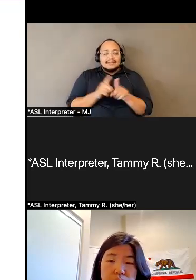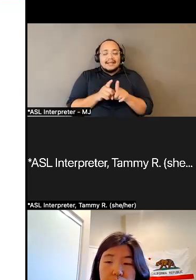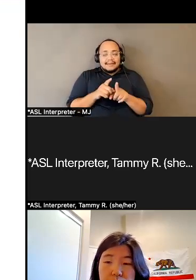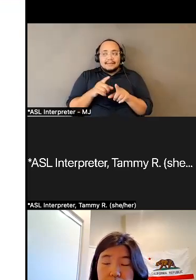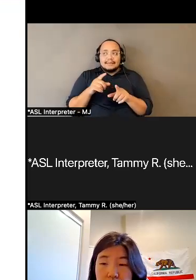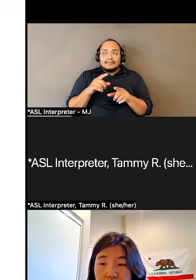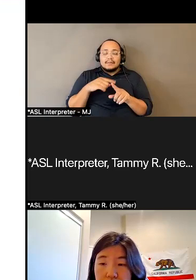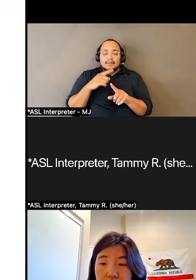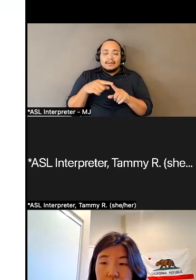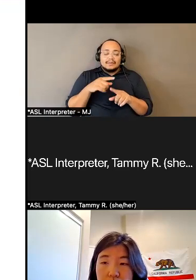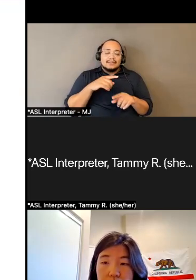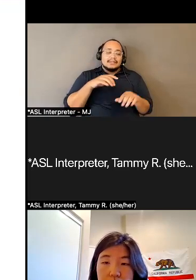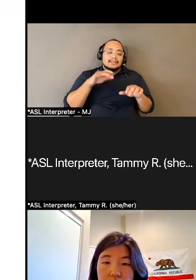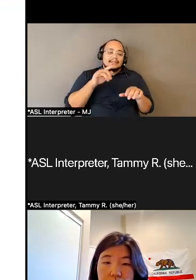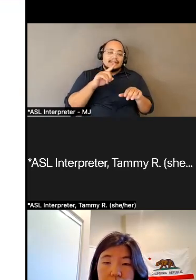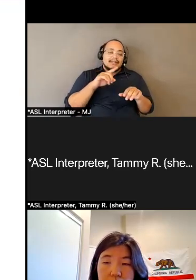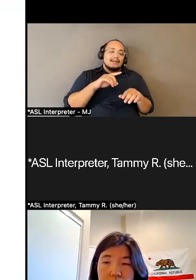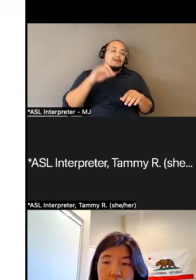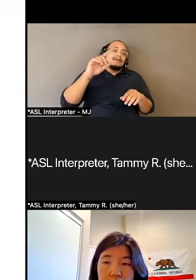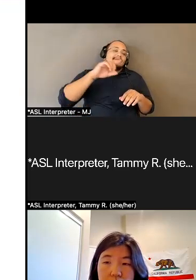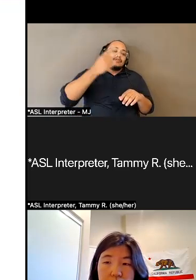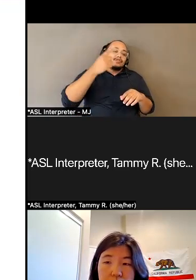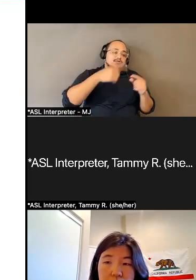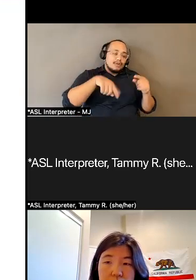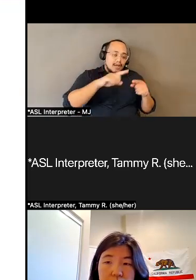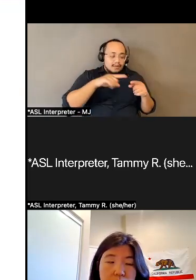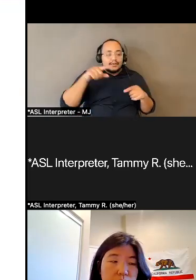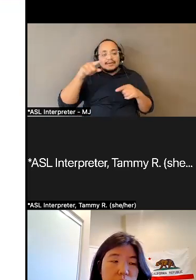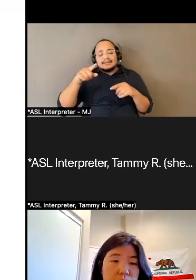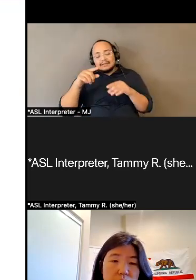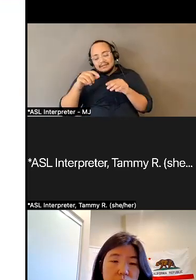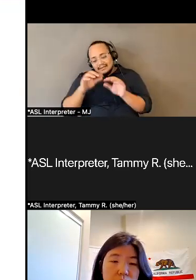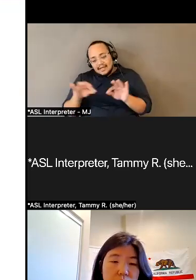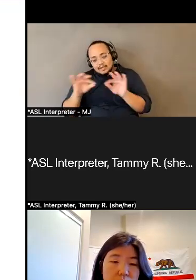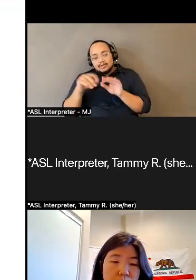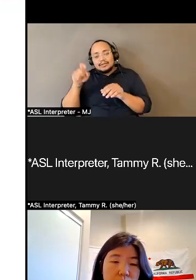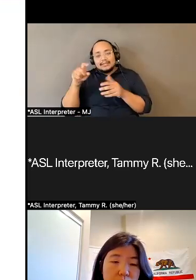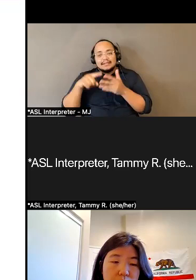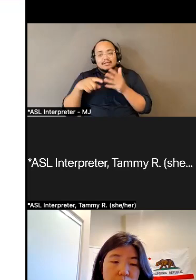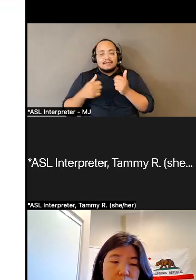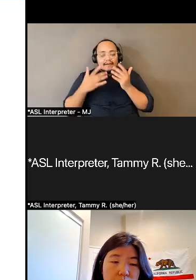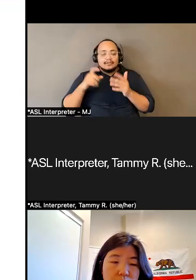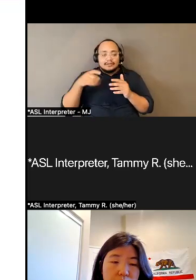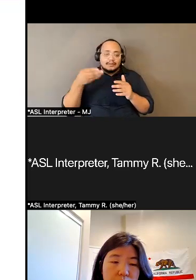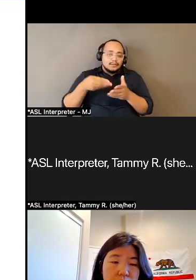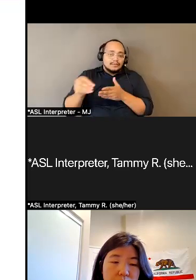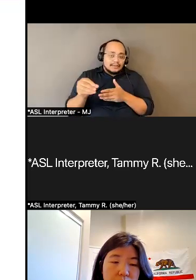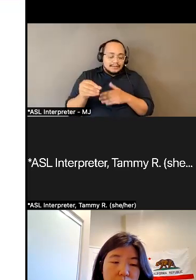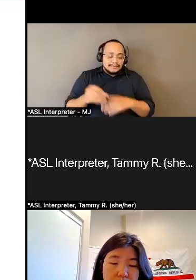round of safety fund grants. So these are the really kind of consistent essential needs costs that survivors are using their grants to